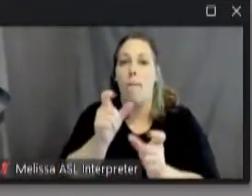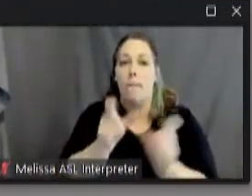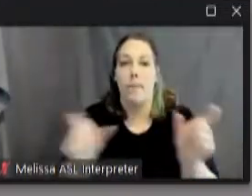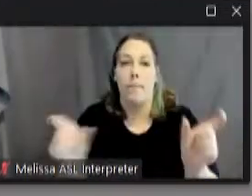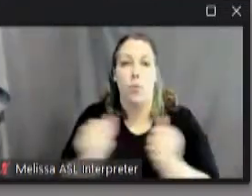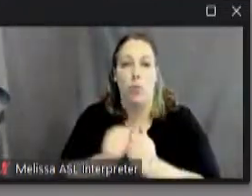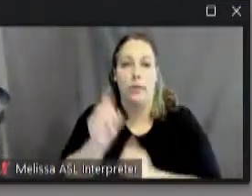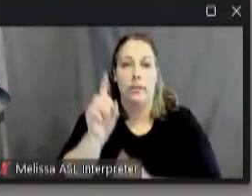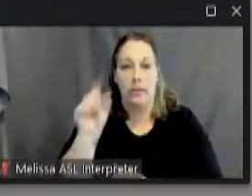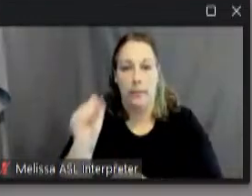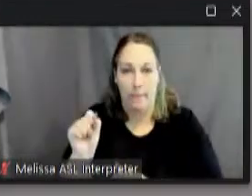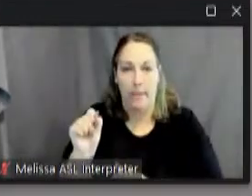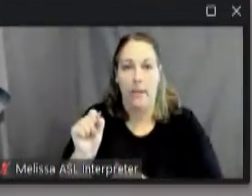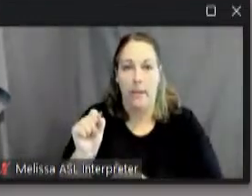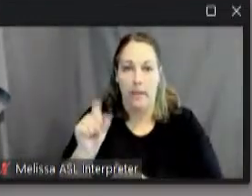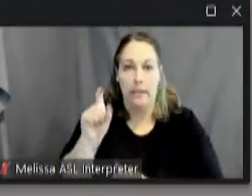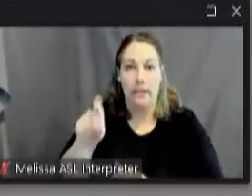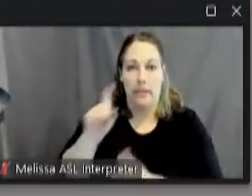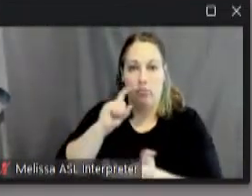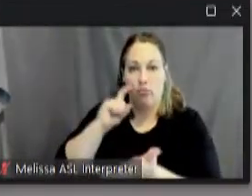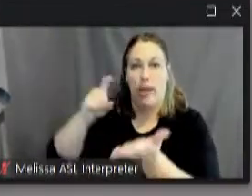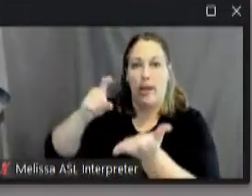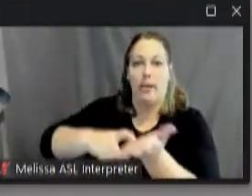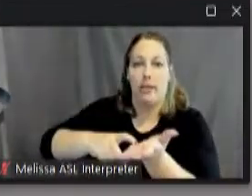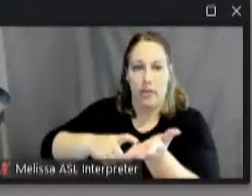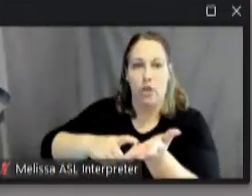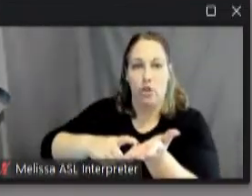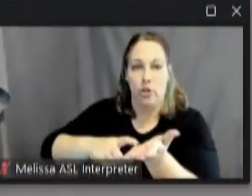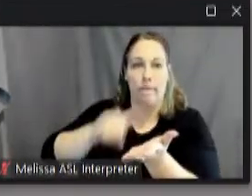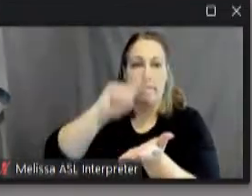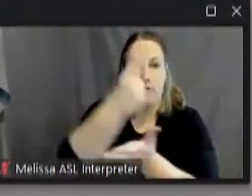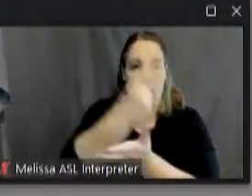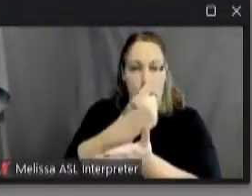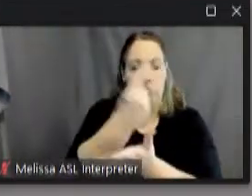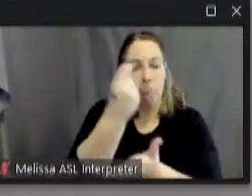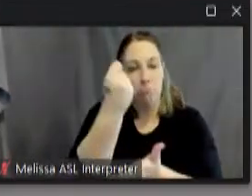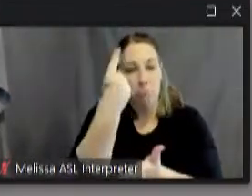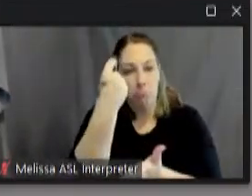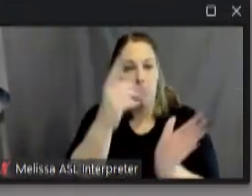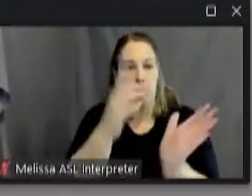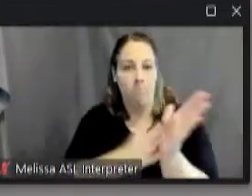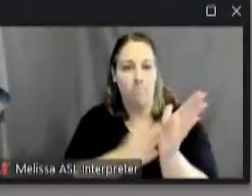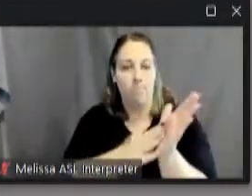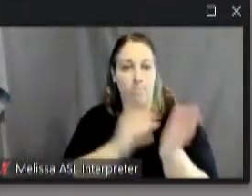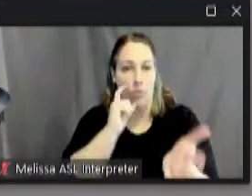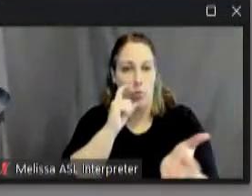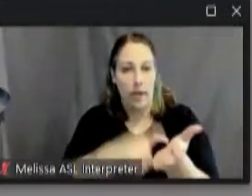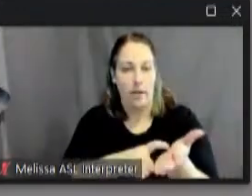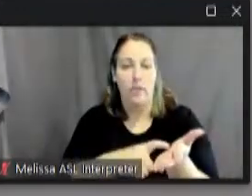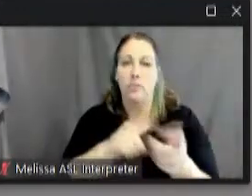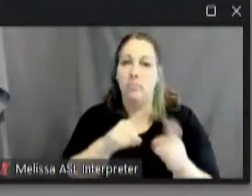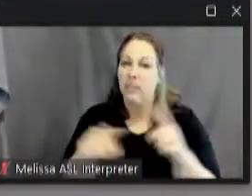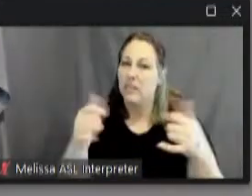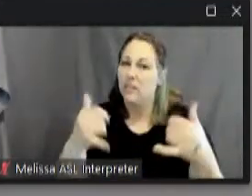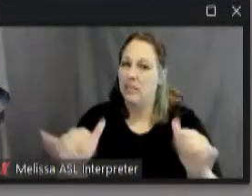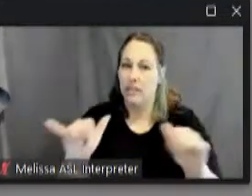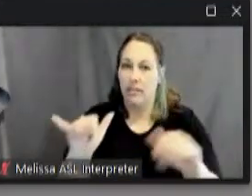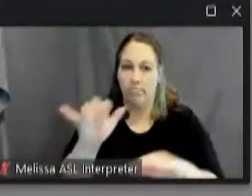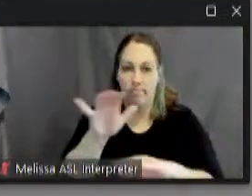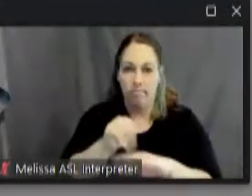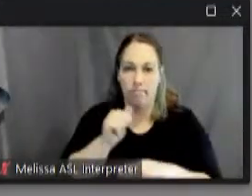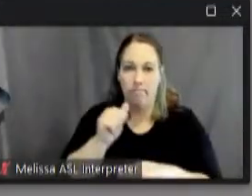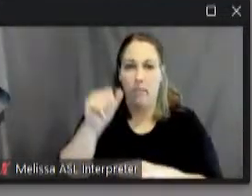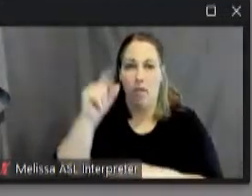We applaud your recognition, but at the same time, we call upon the state to work hand in hand with